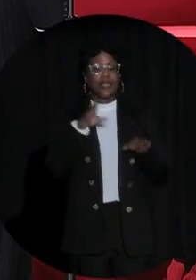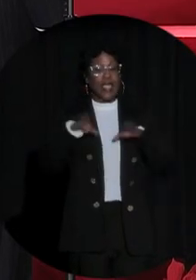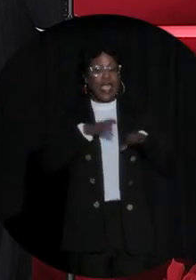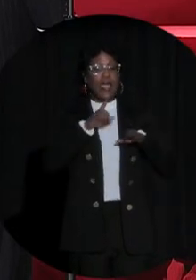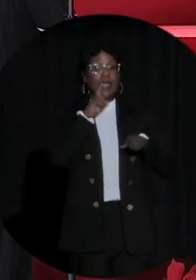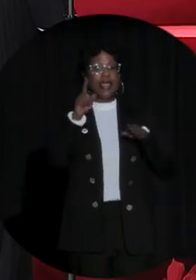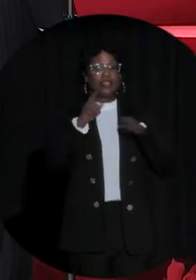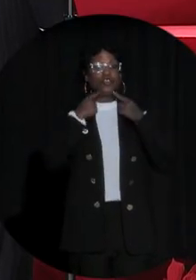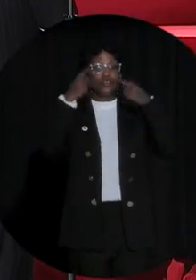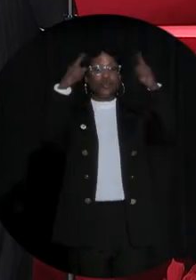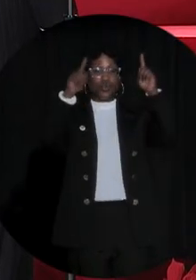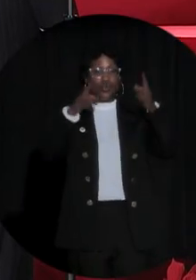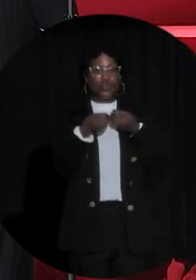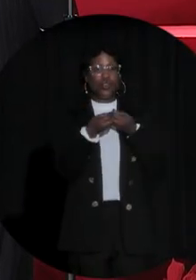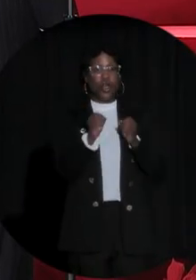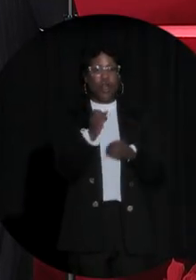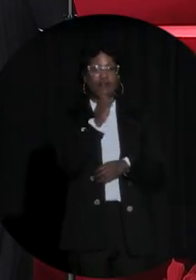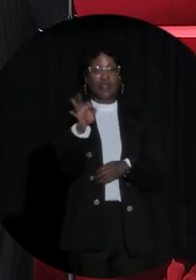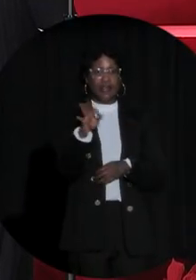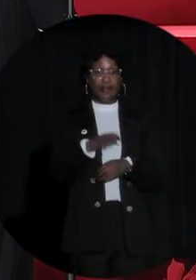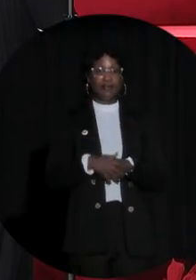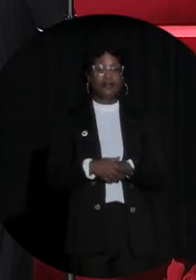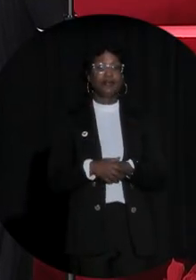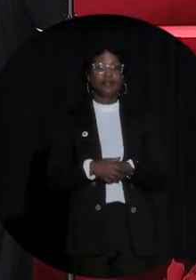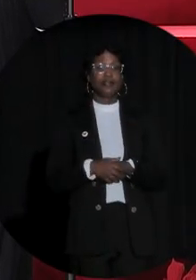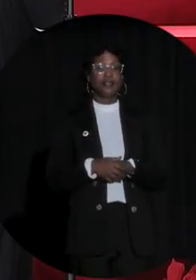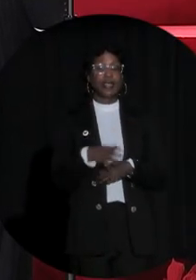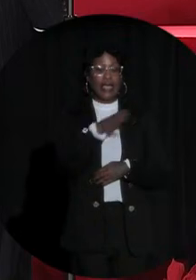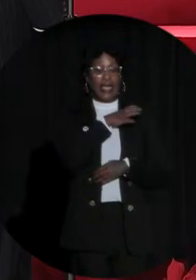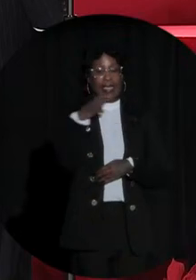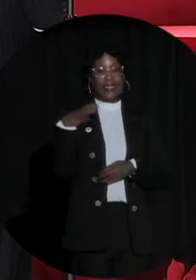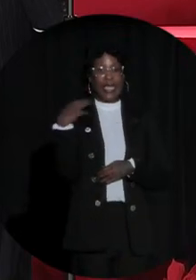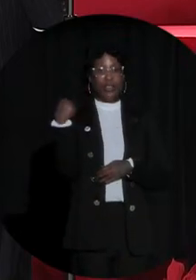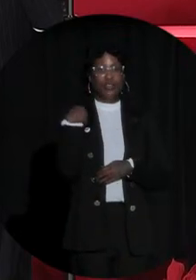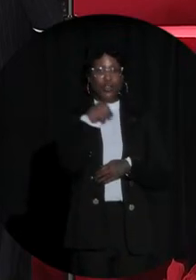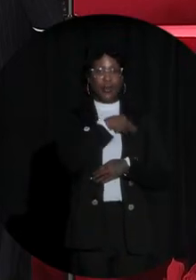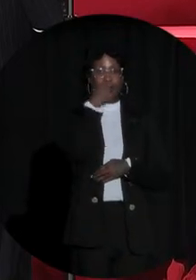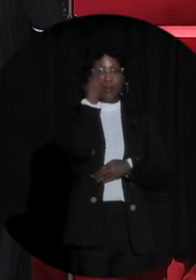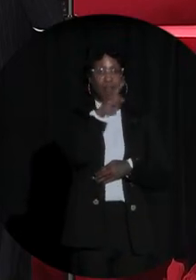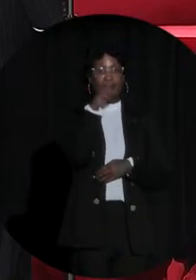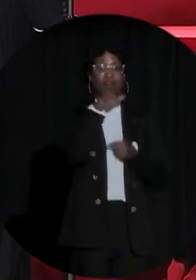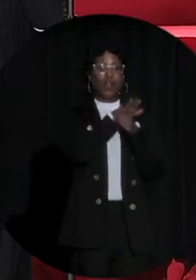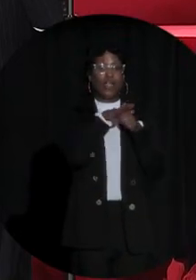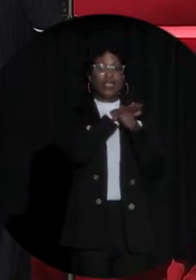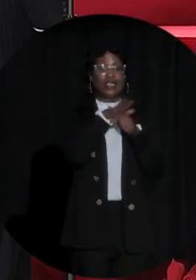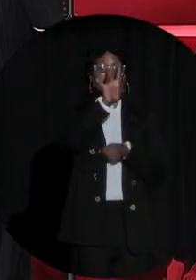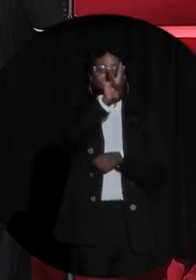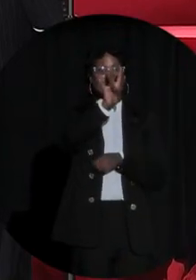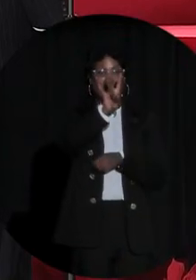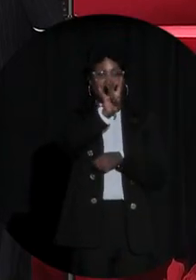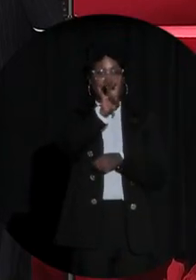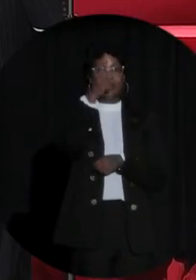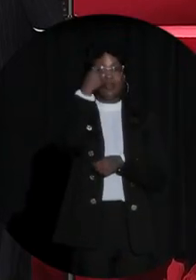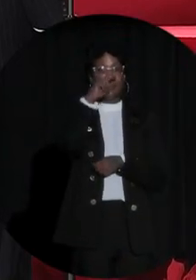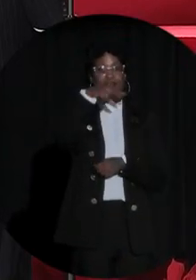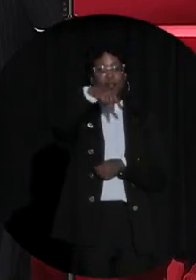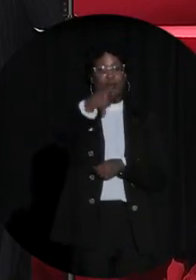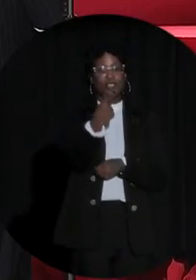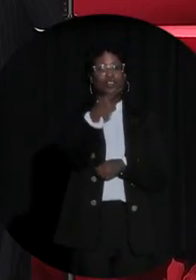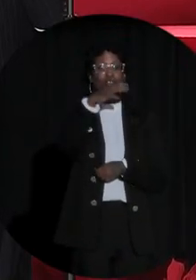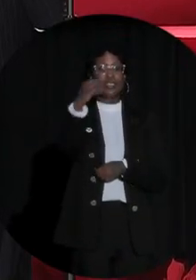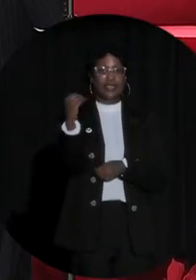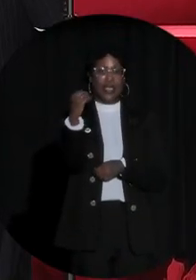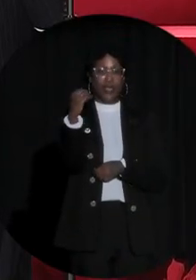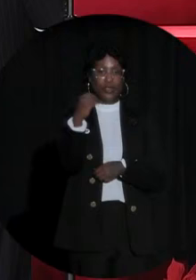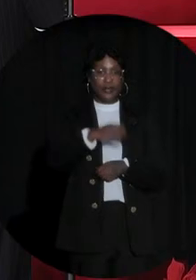the office of. Execute the office of. Council member for District 7. Council member for District 7. For Prince George's County.